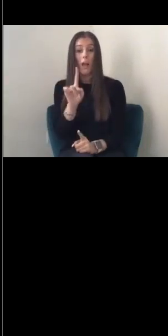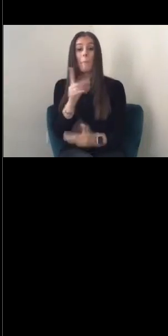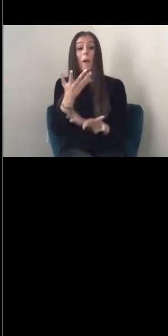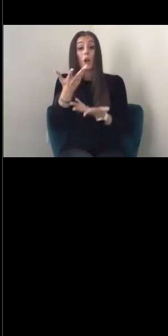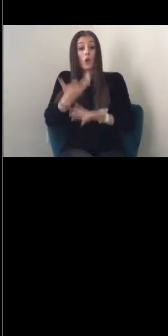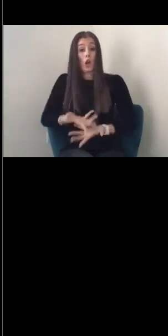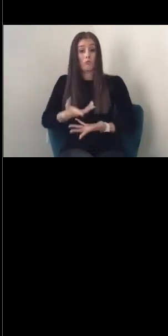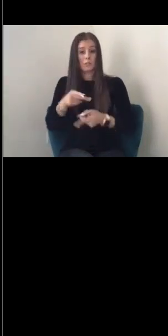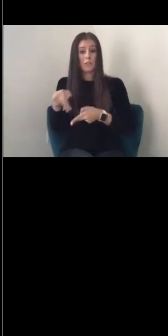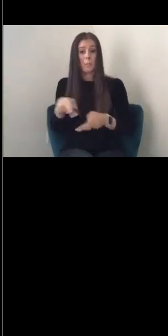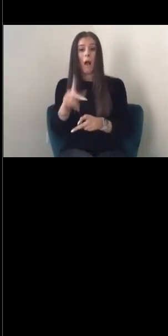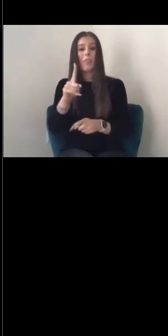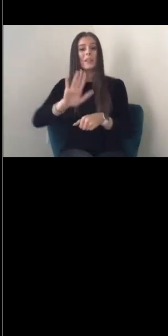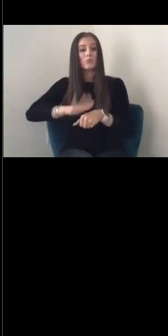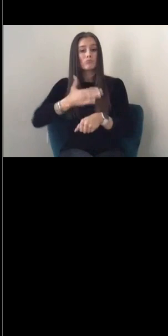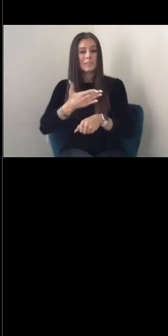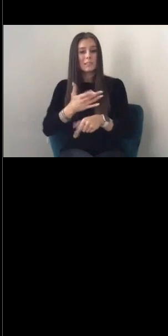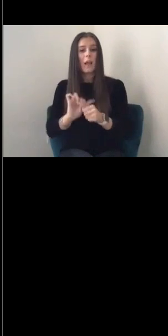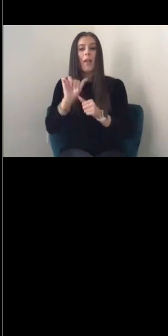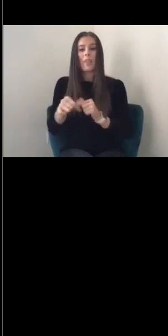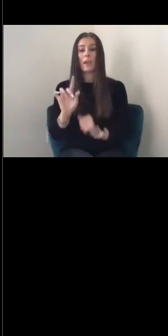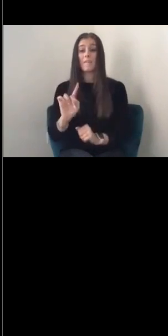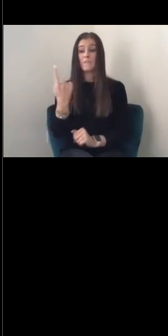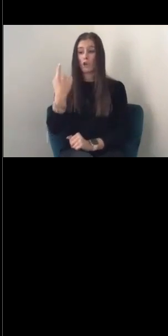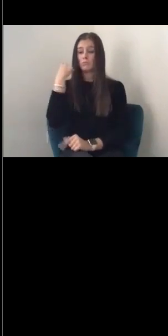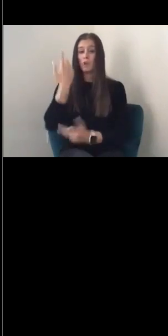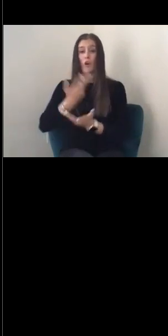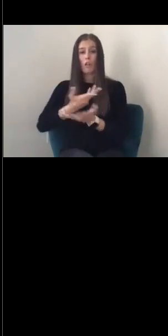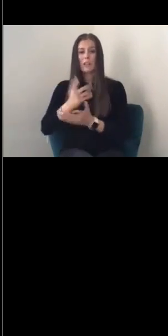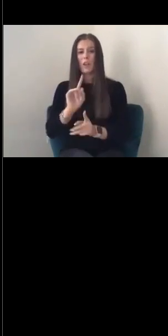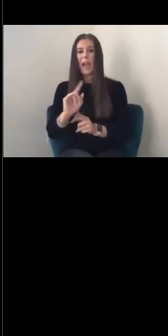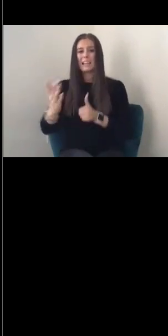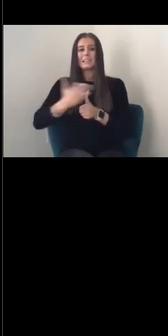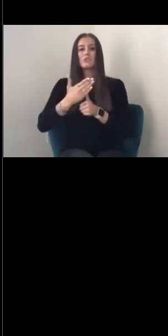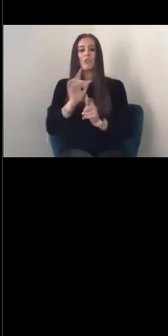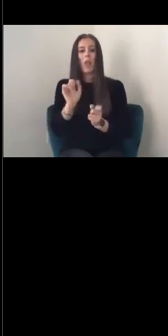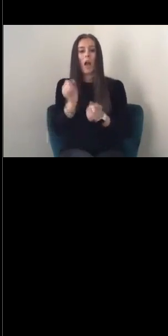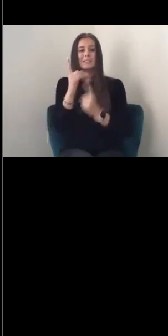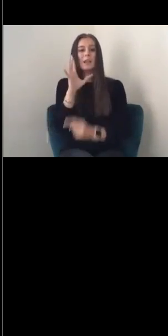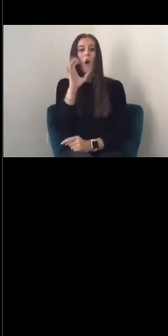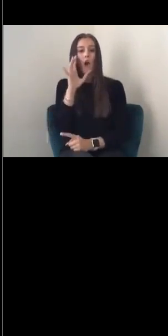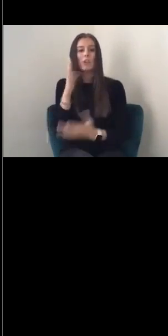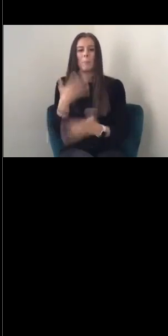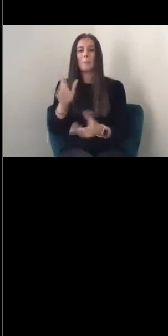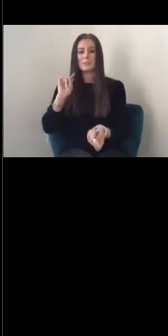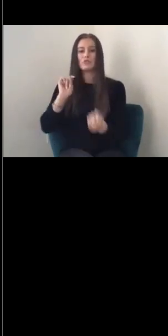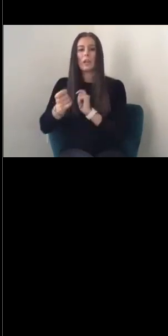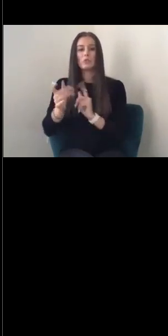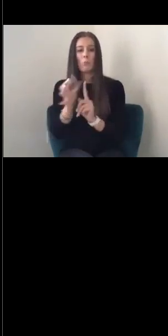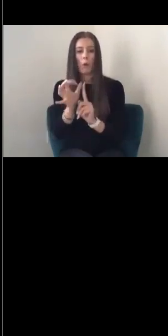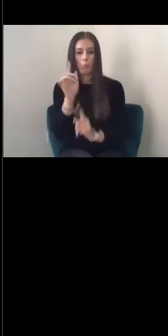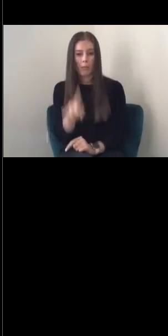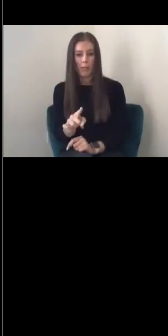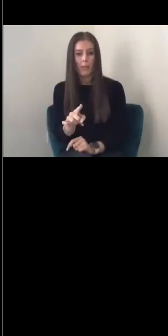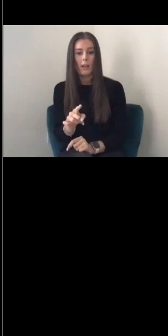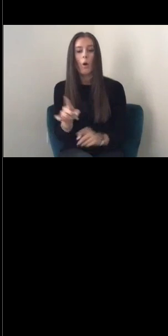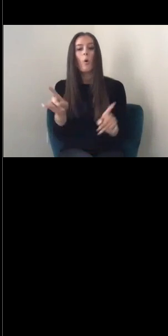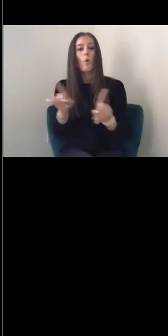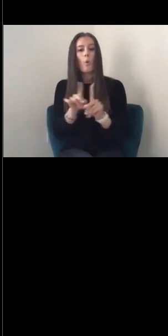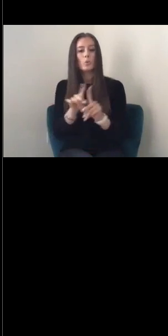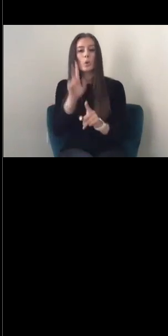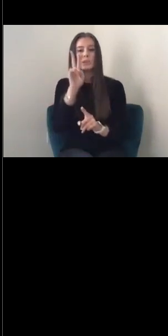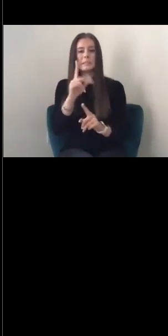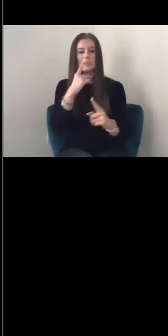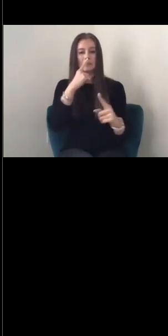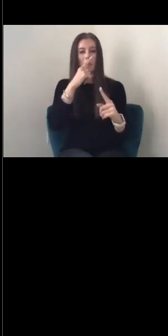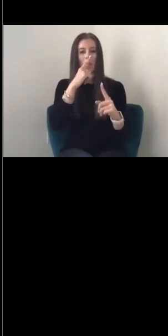in green and what was shown at supplementary consultation in orange. You can also see where we've made refinements shown by